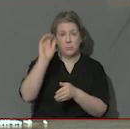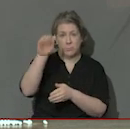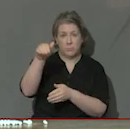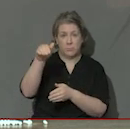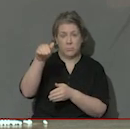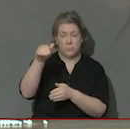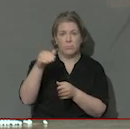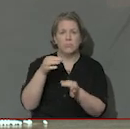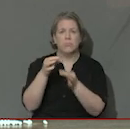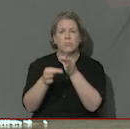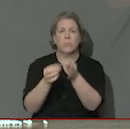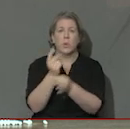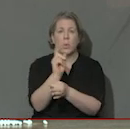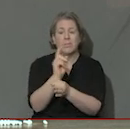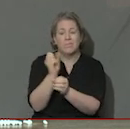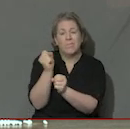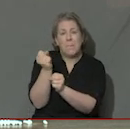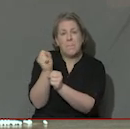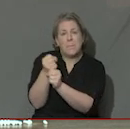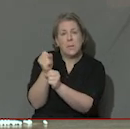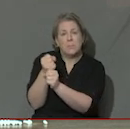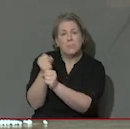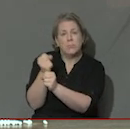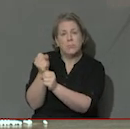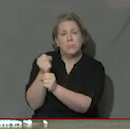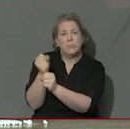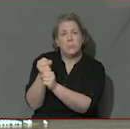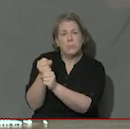at manufacturing and